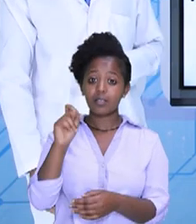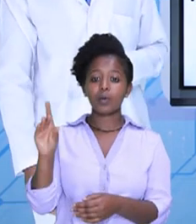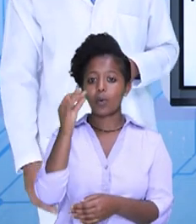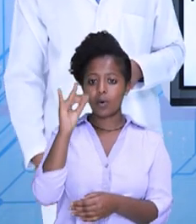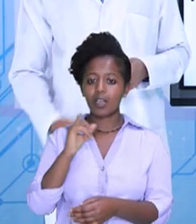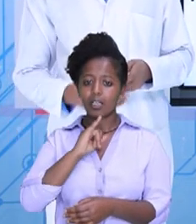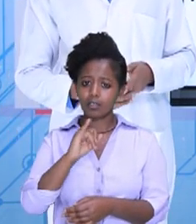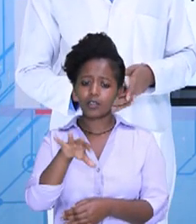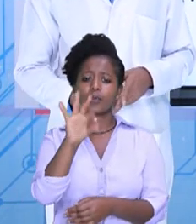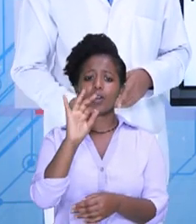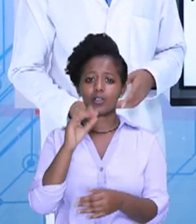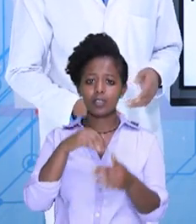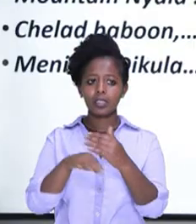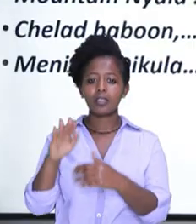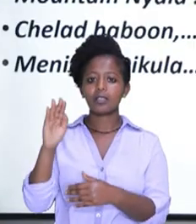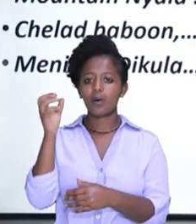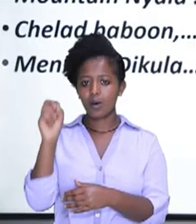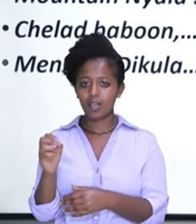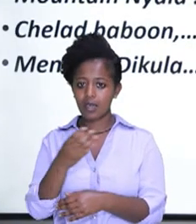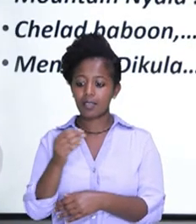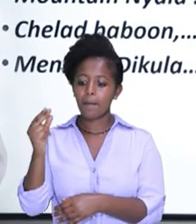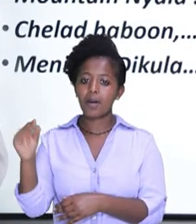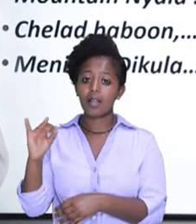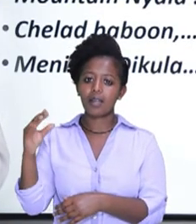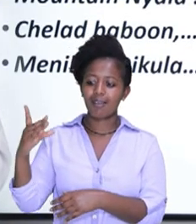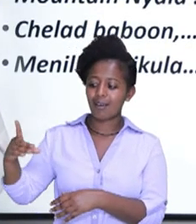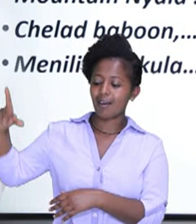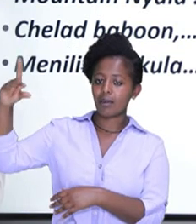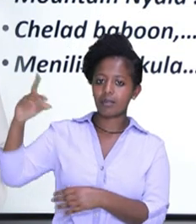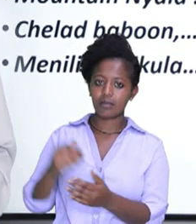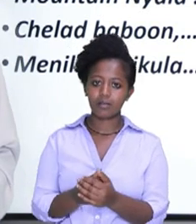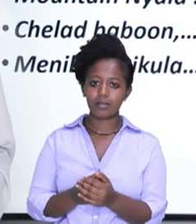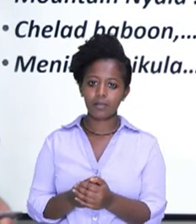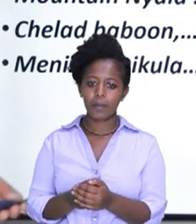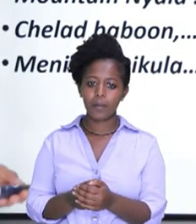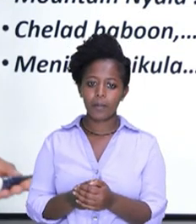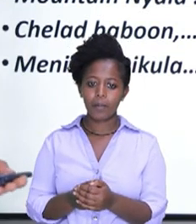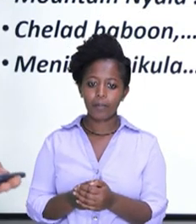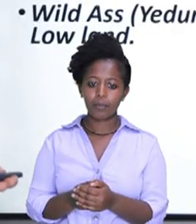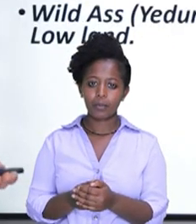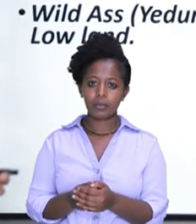is found in Shoa and Bale Highlands.